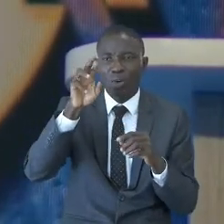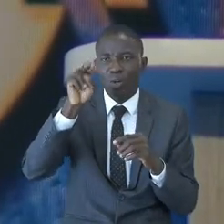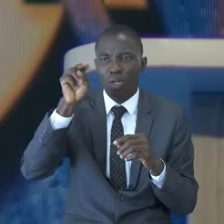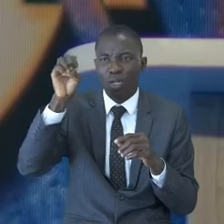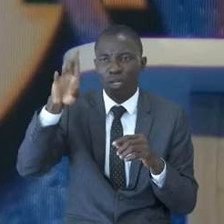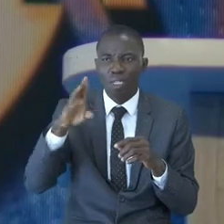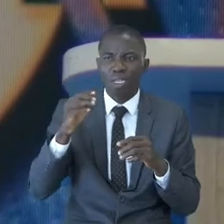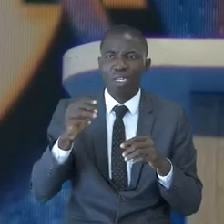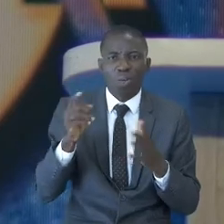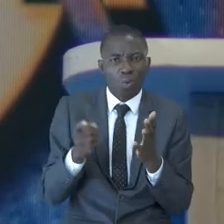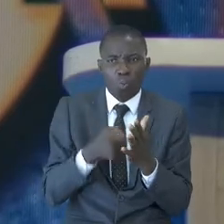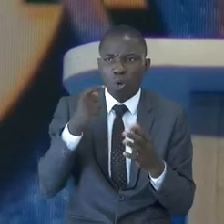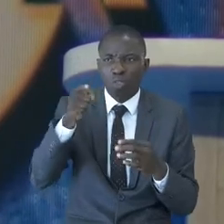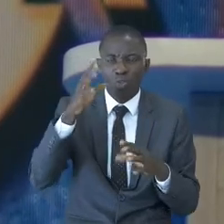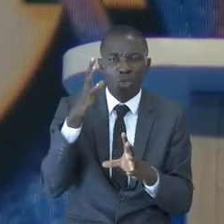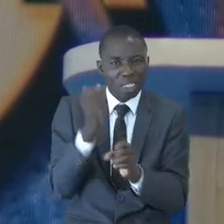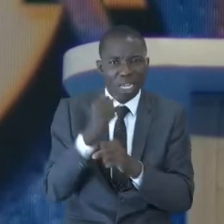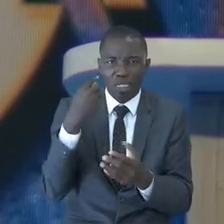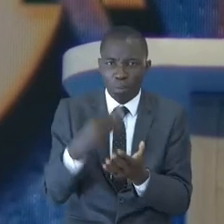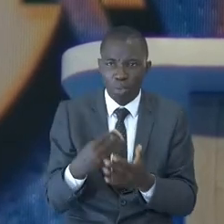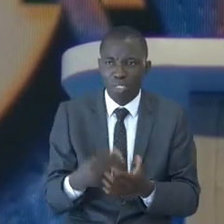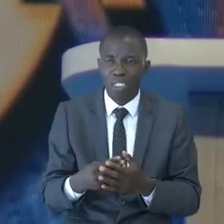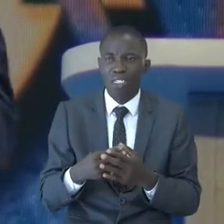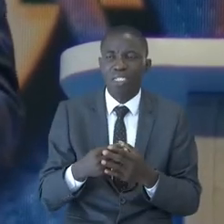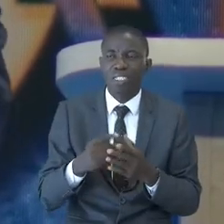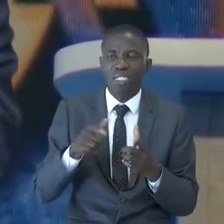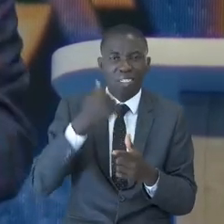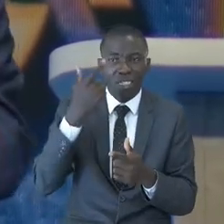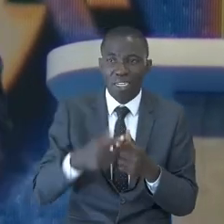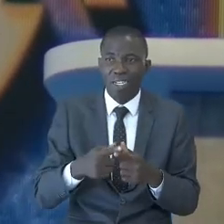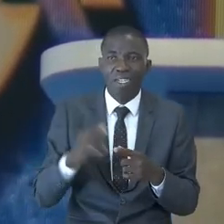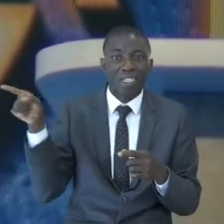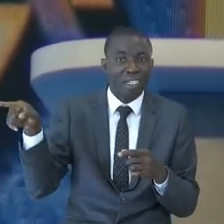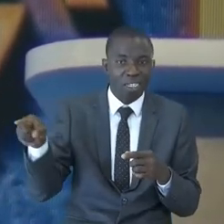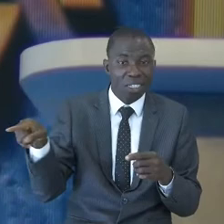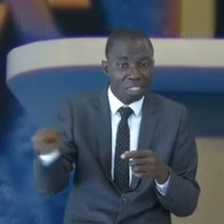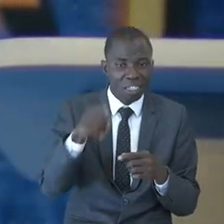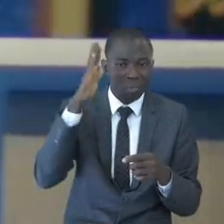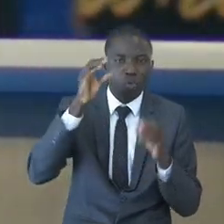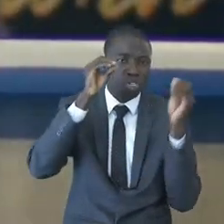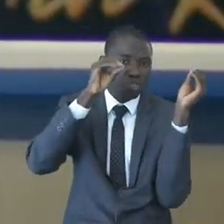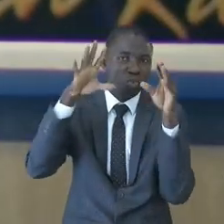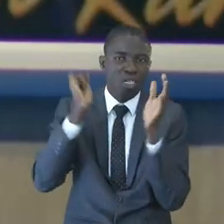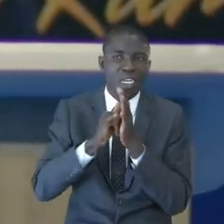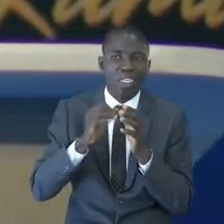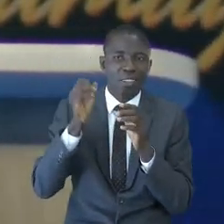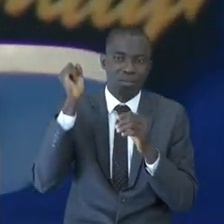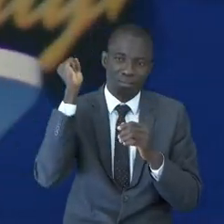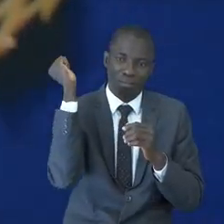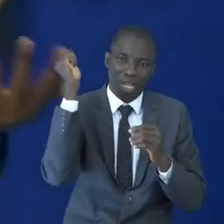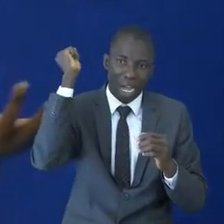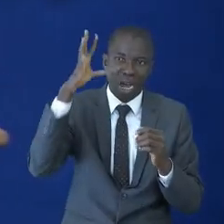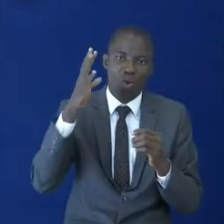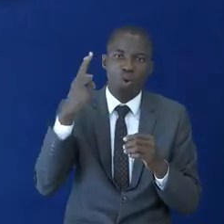before you, once you get the money, then they'll throw that arrow of sickness, and